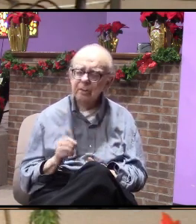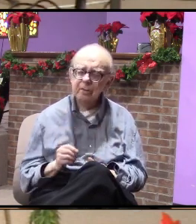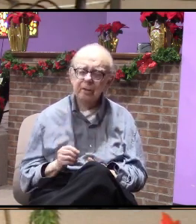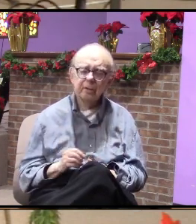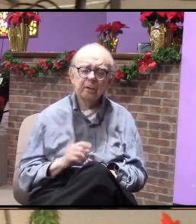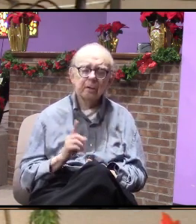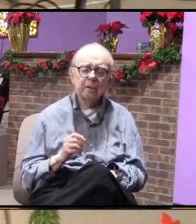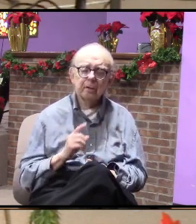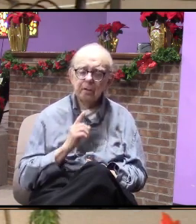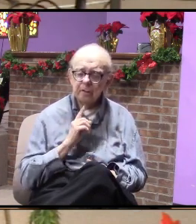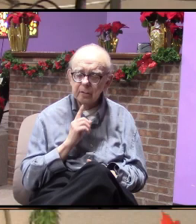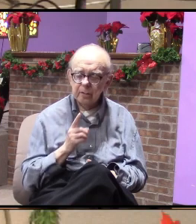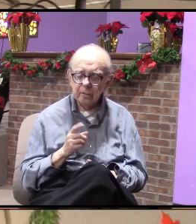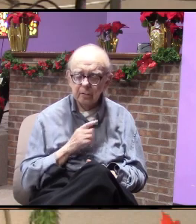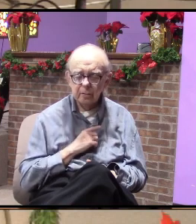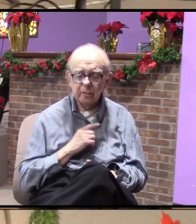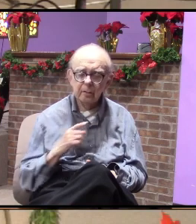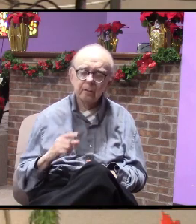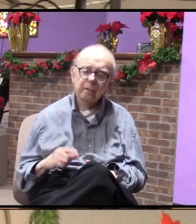the question is this, Lord: